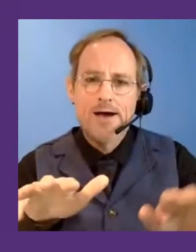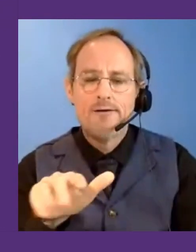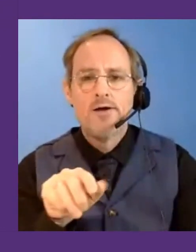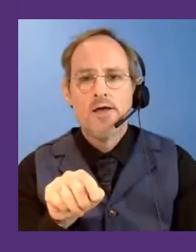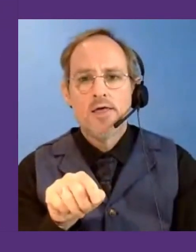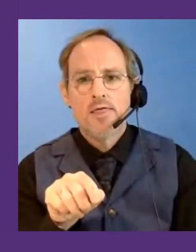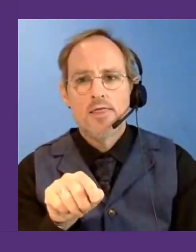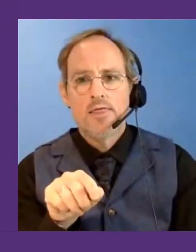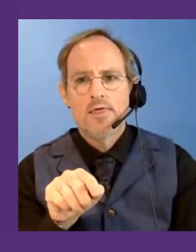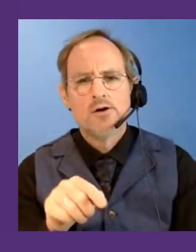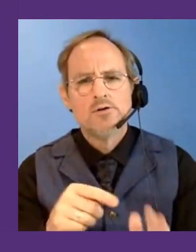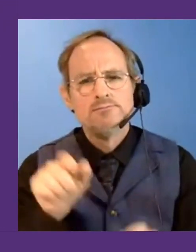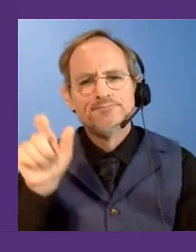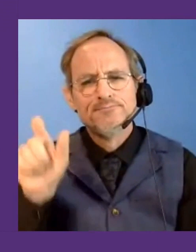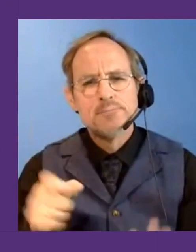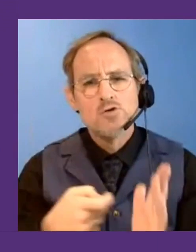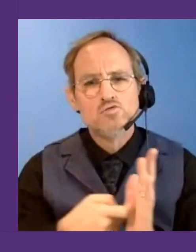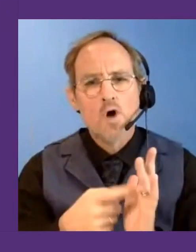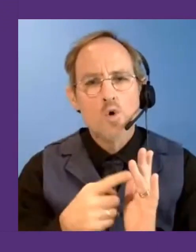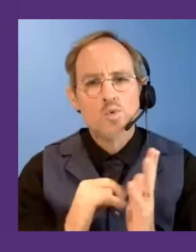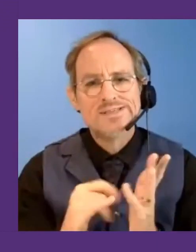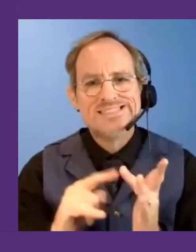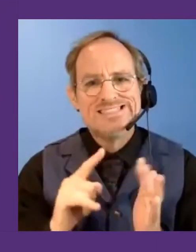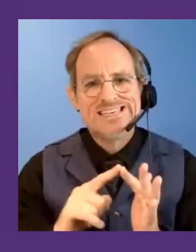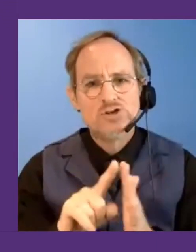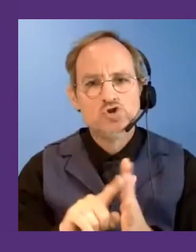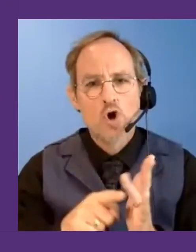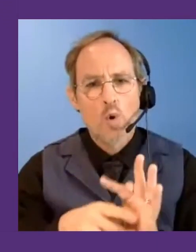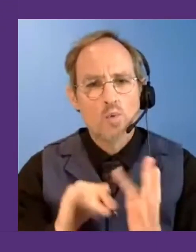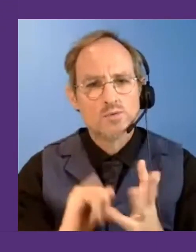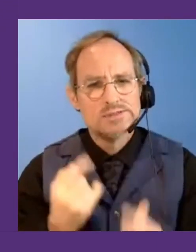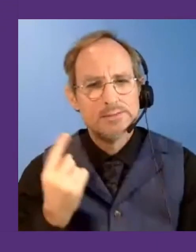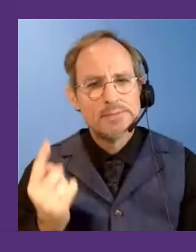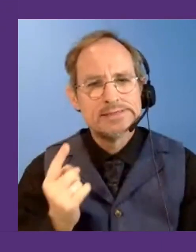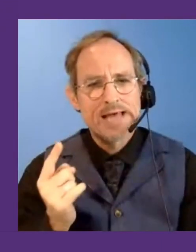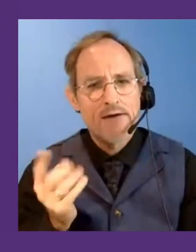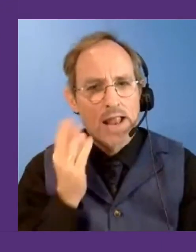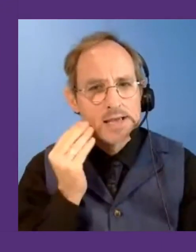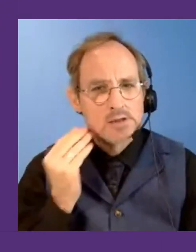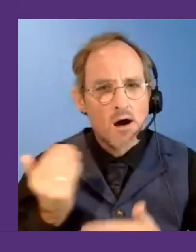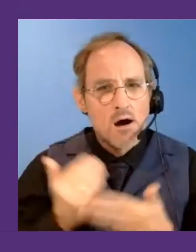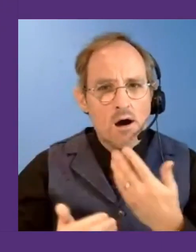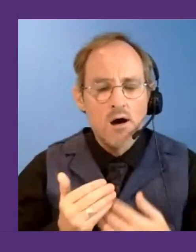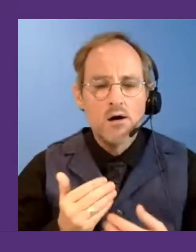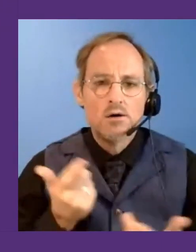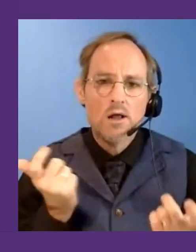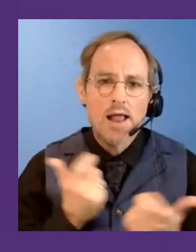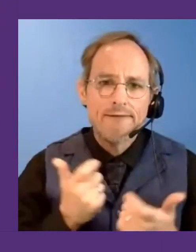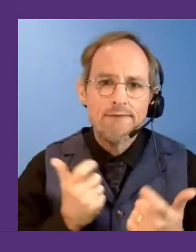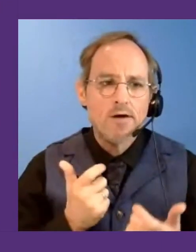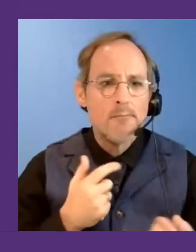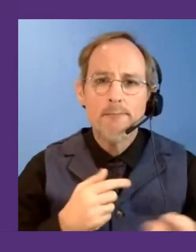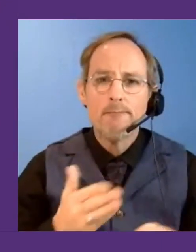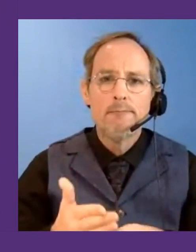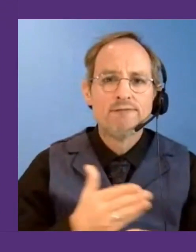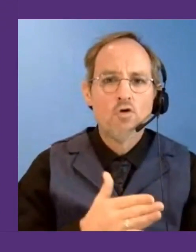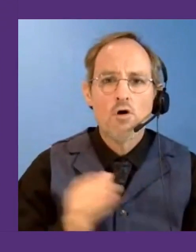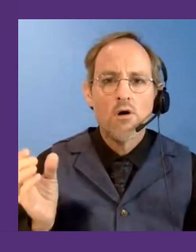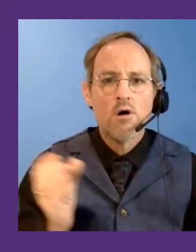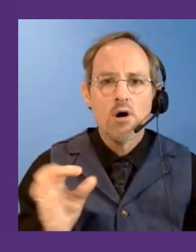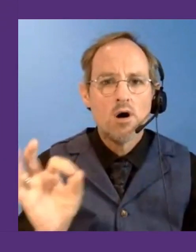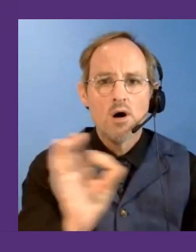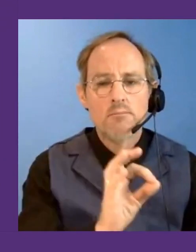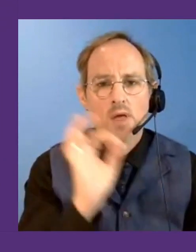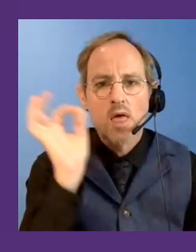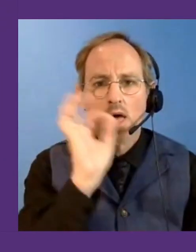Rosie Jones, we've got on loads of shows. Once you've listened to her, you realize she can be really funny, and people wouldn't have realized that before. They didn't believe that someone